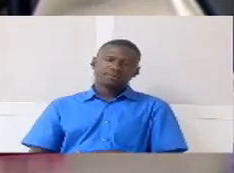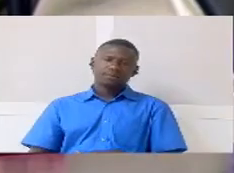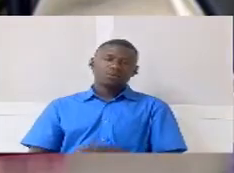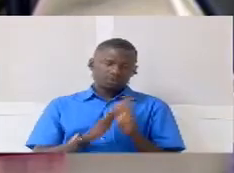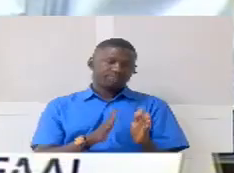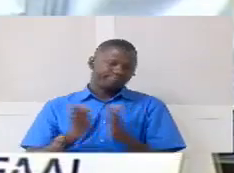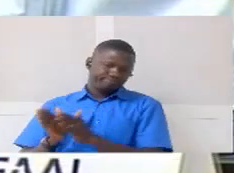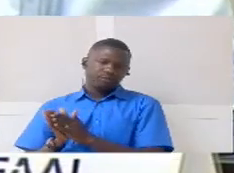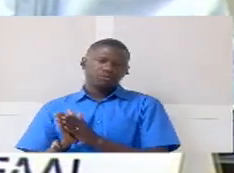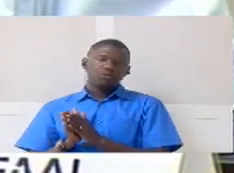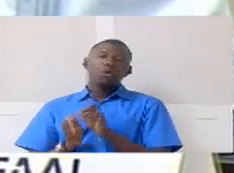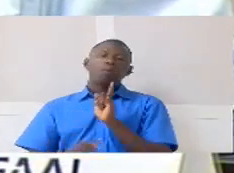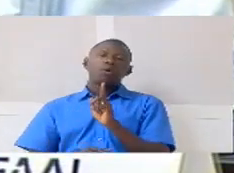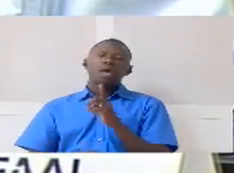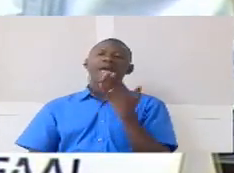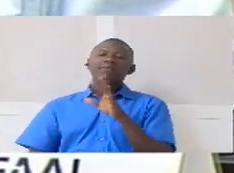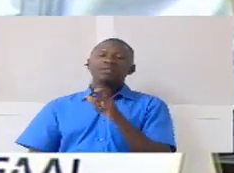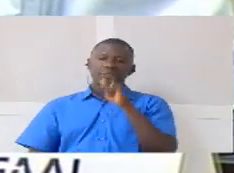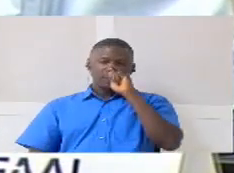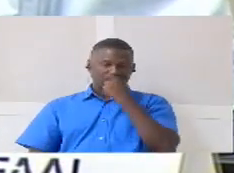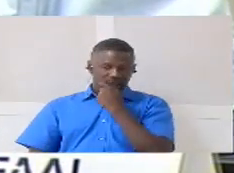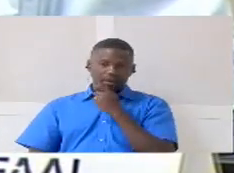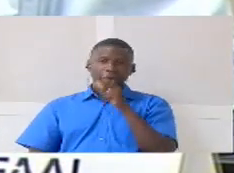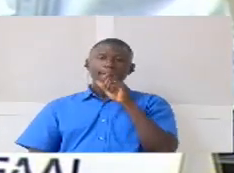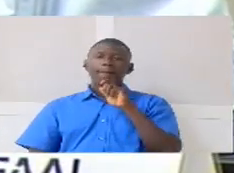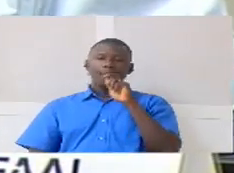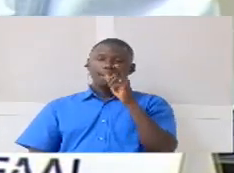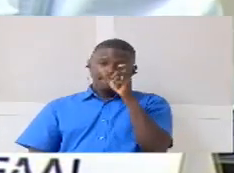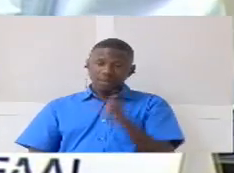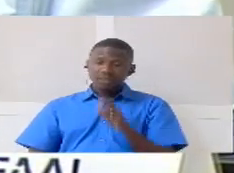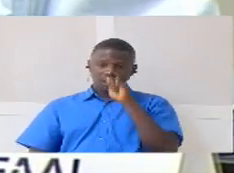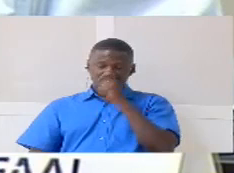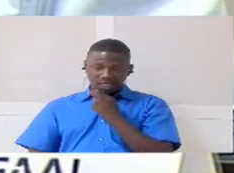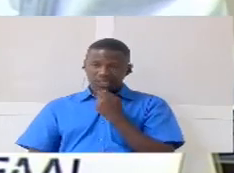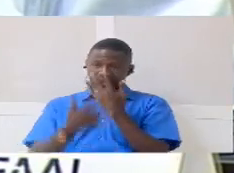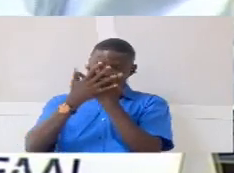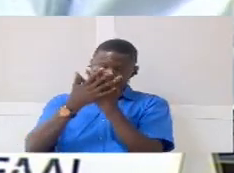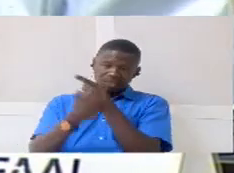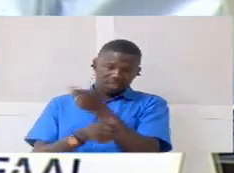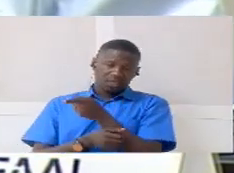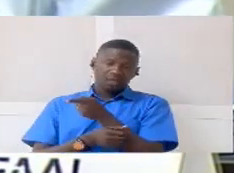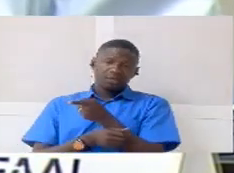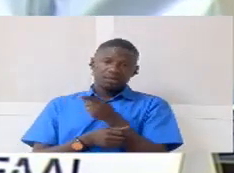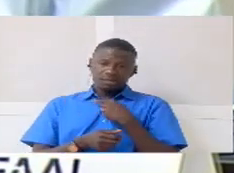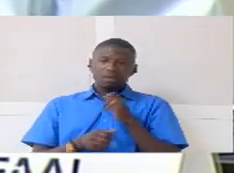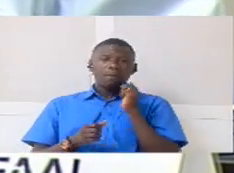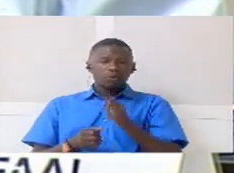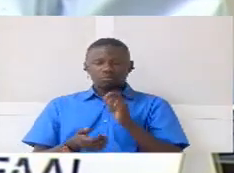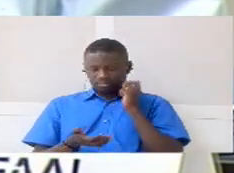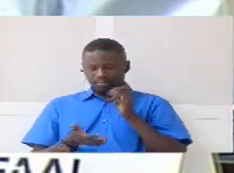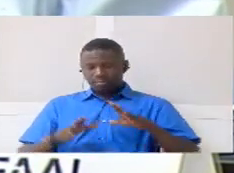death in the prison, their paperwork needs to be made, isn't it? Mbina otole,